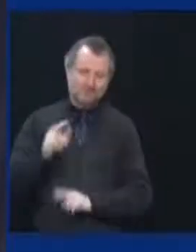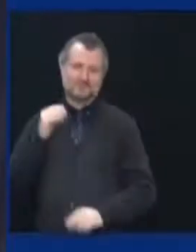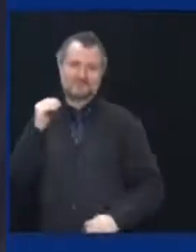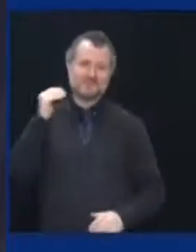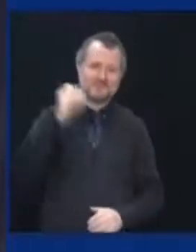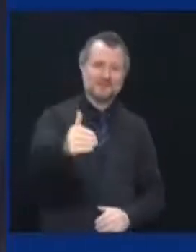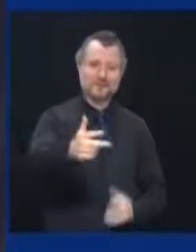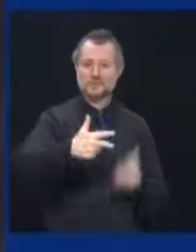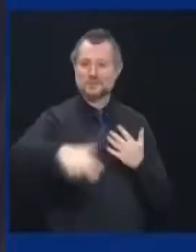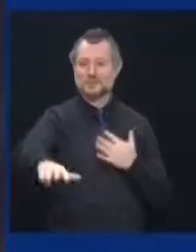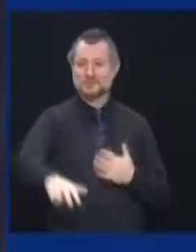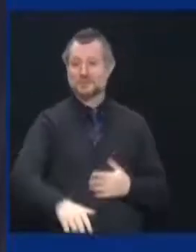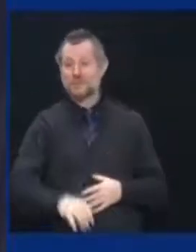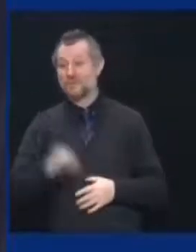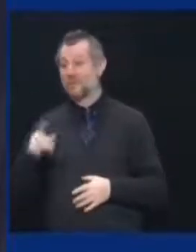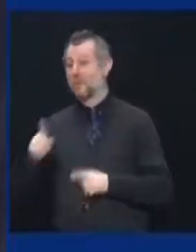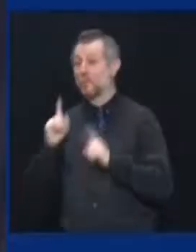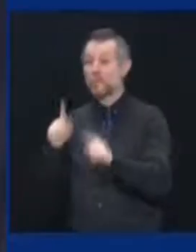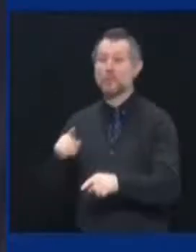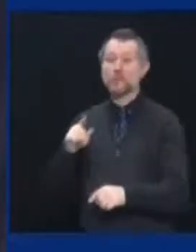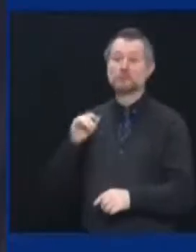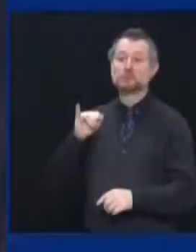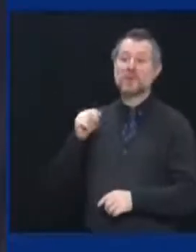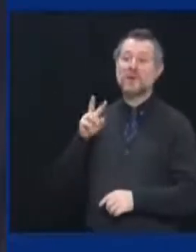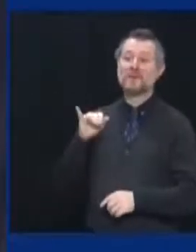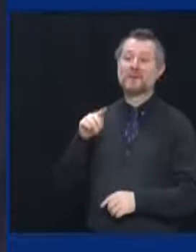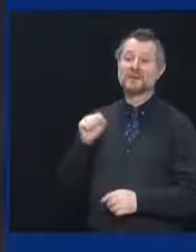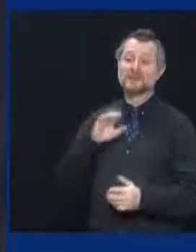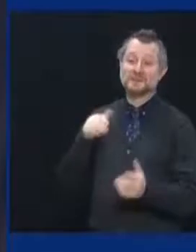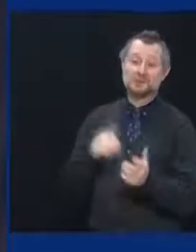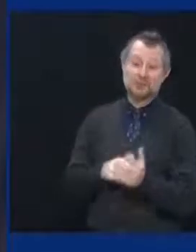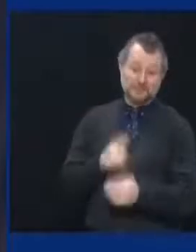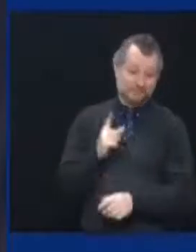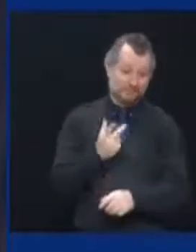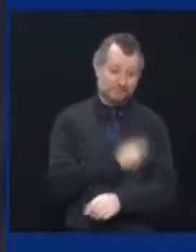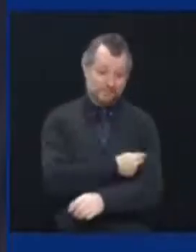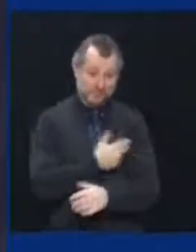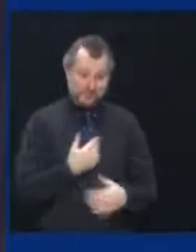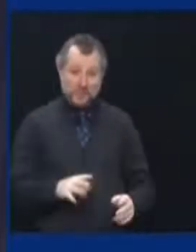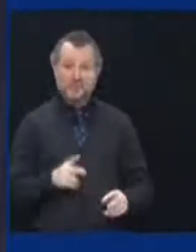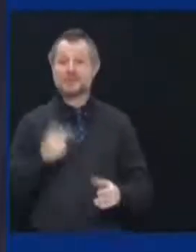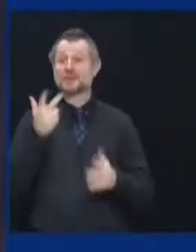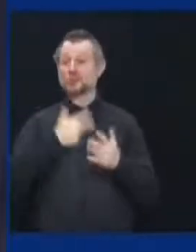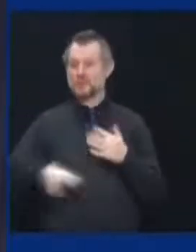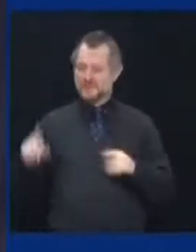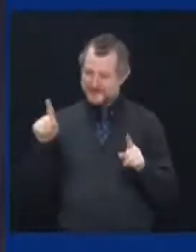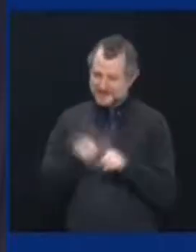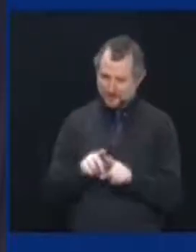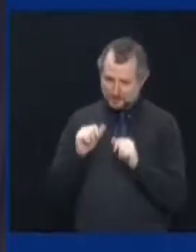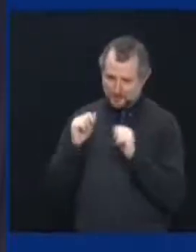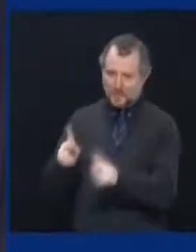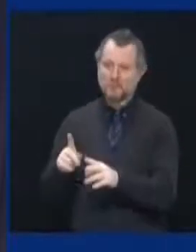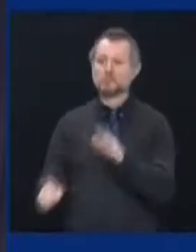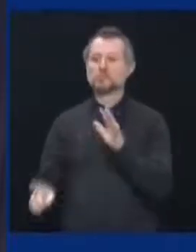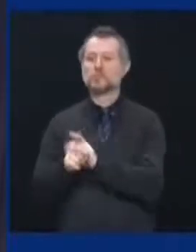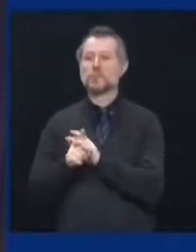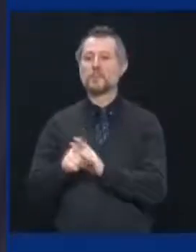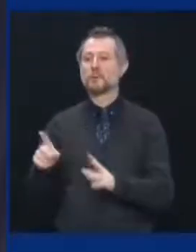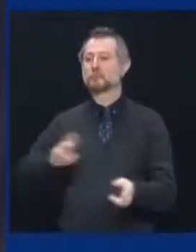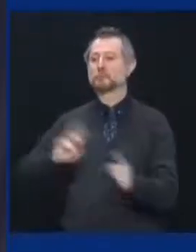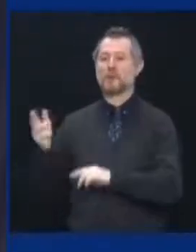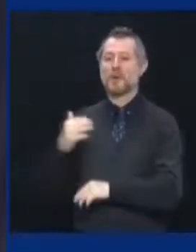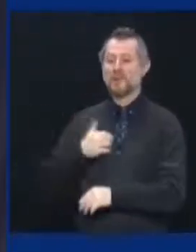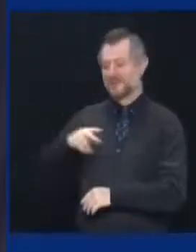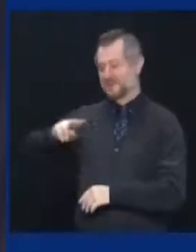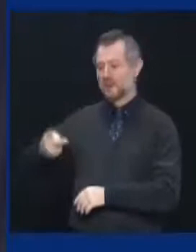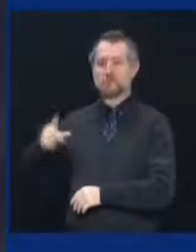Andrew Siff goes to Javits Center to get the first dose. 3 weeks later, you go back to Javits Center. They will have a second dose for